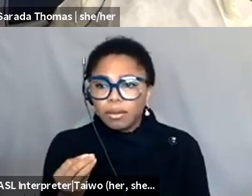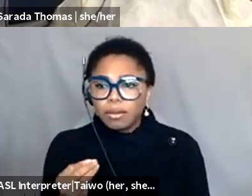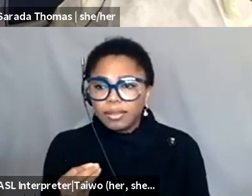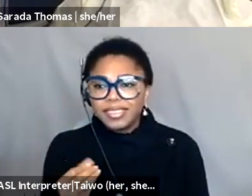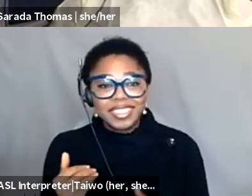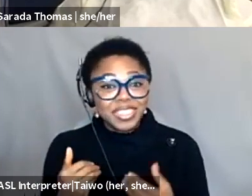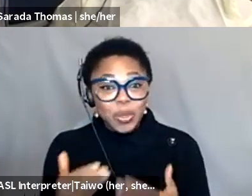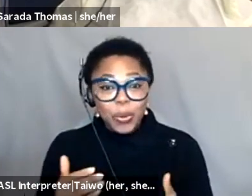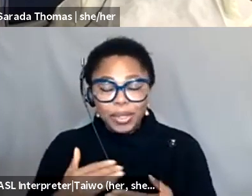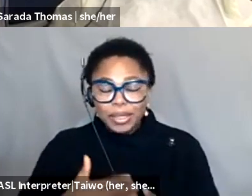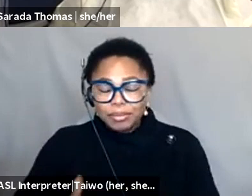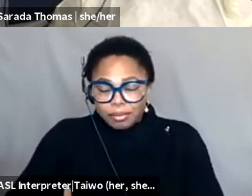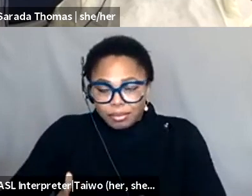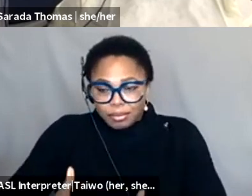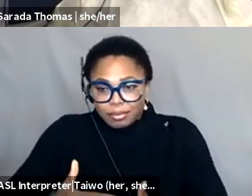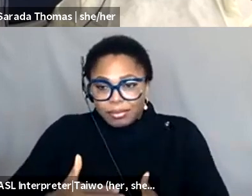So let's all take a deep breath.